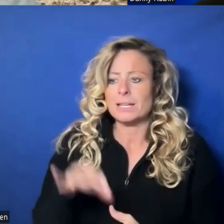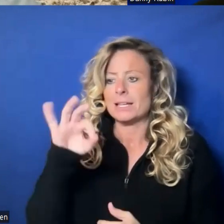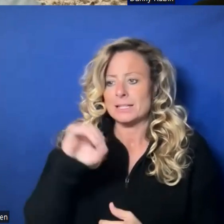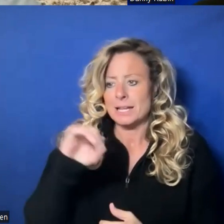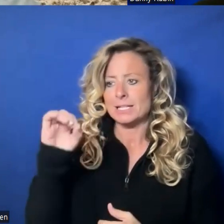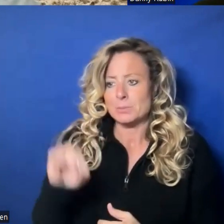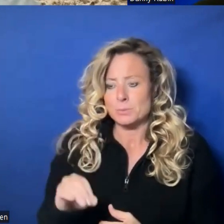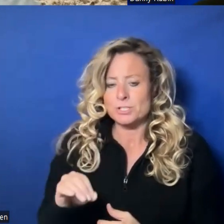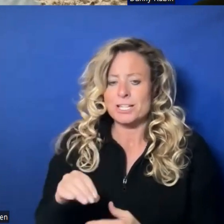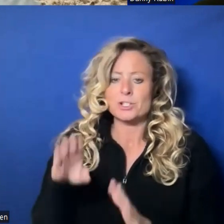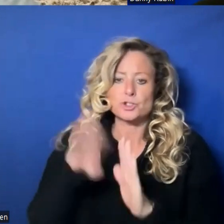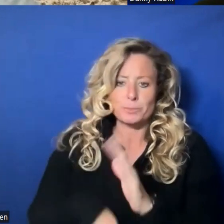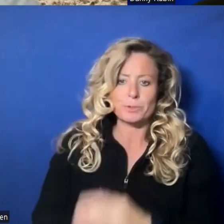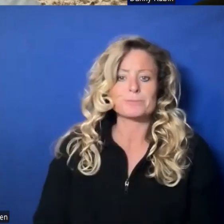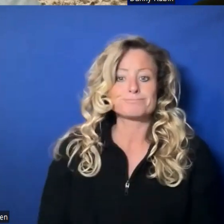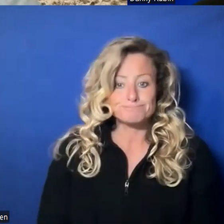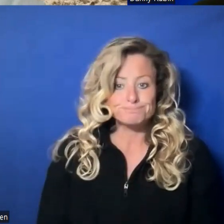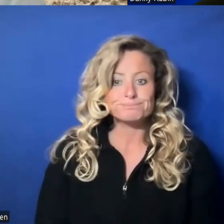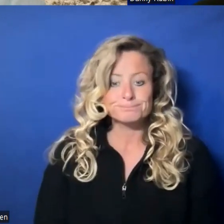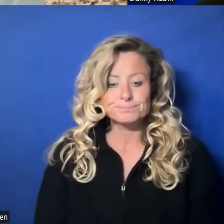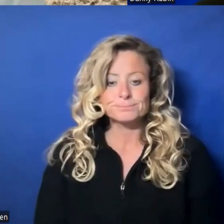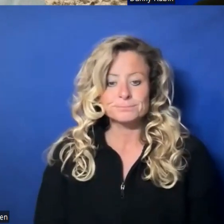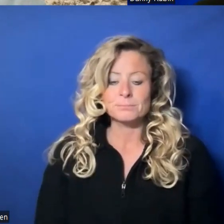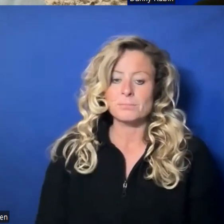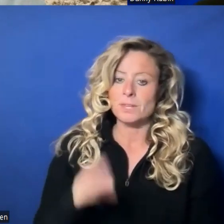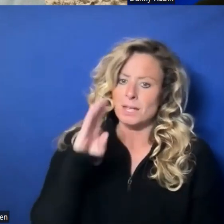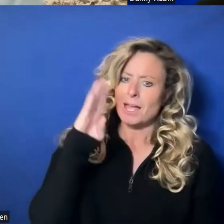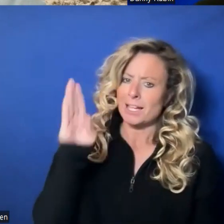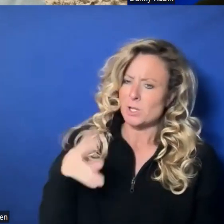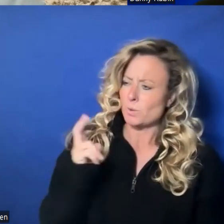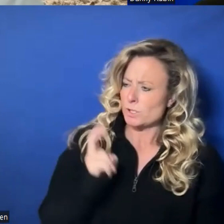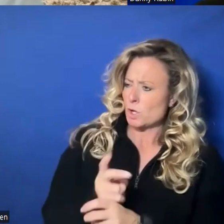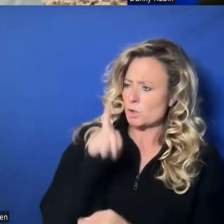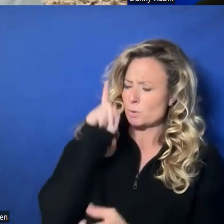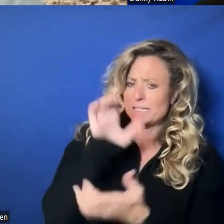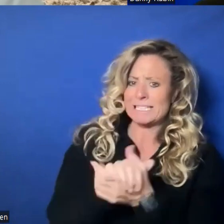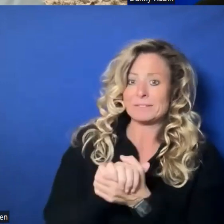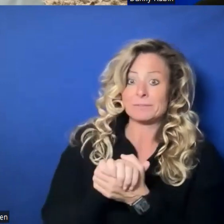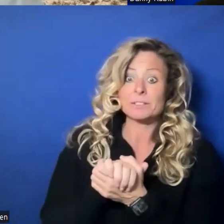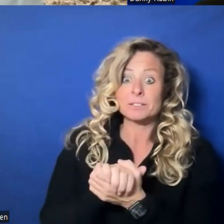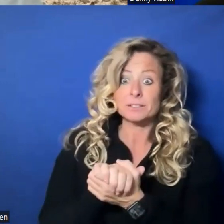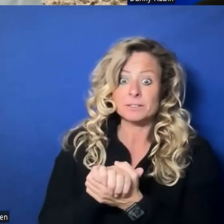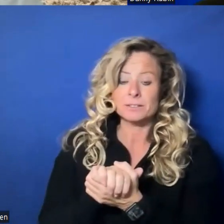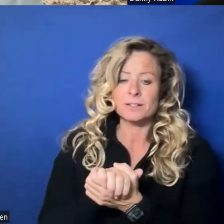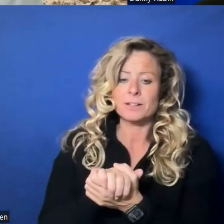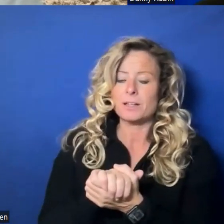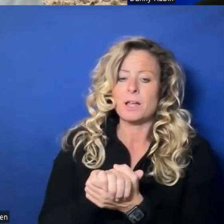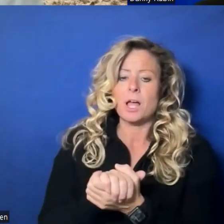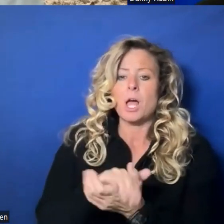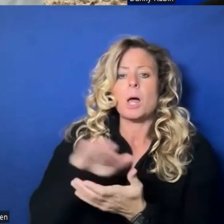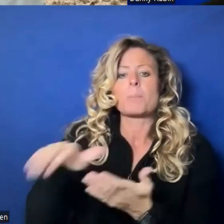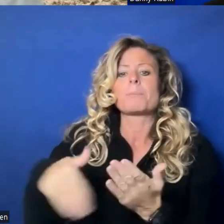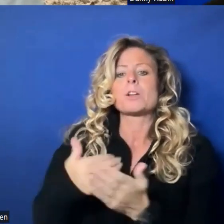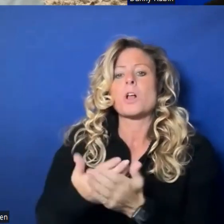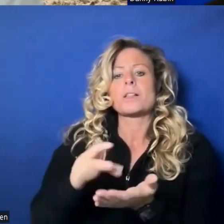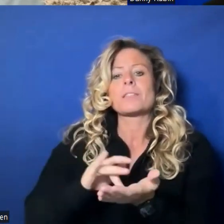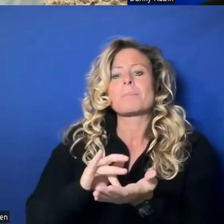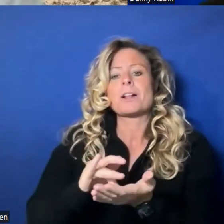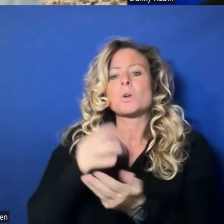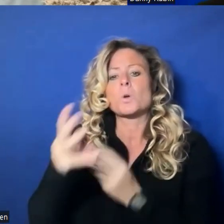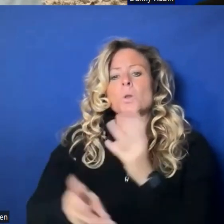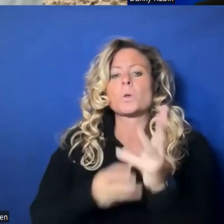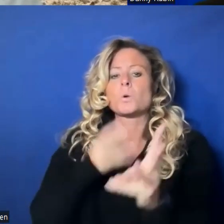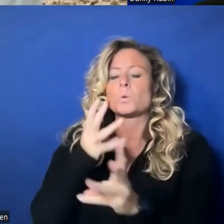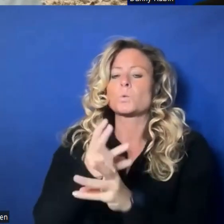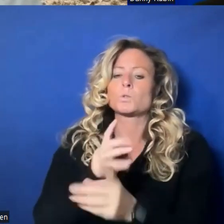90% cheaper. I know it's hard to believe, but the whole medical world is going to